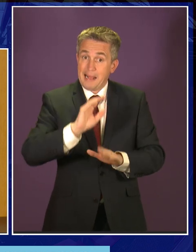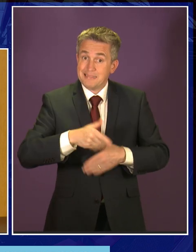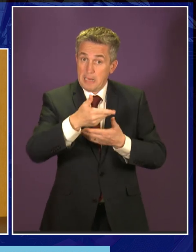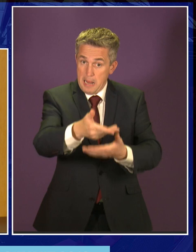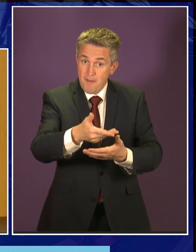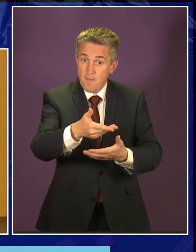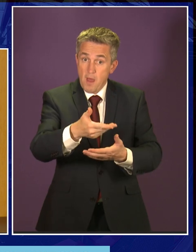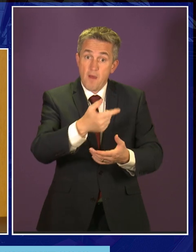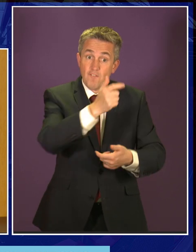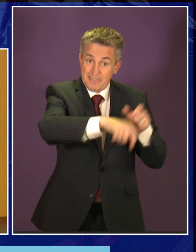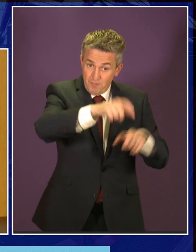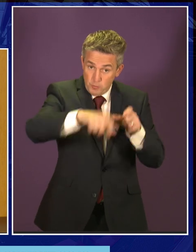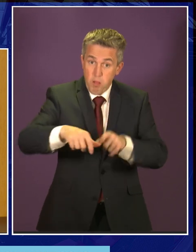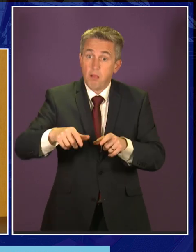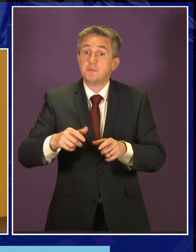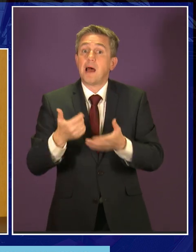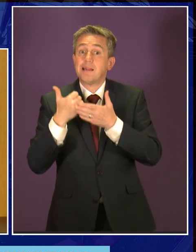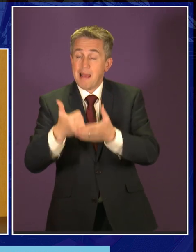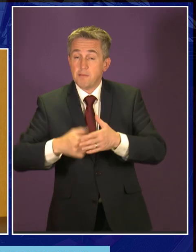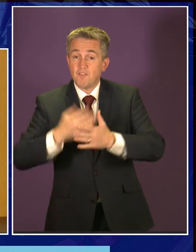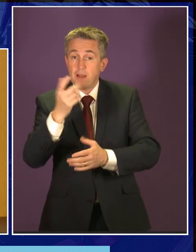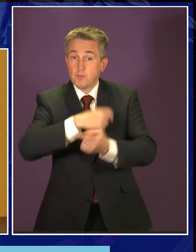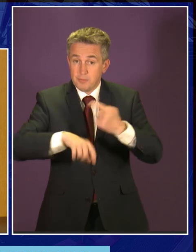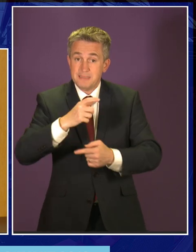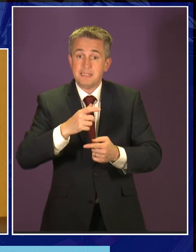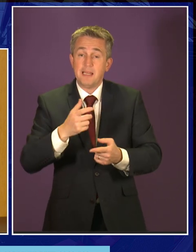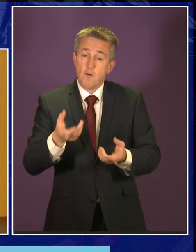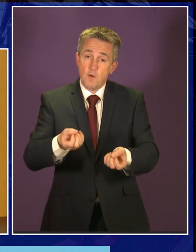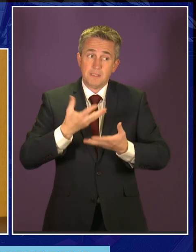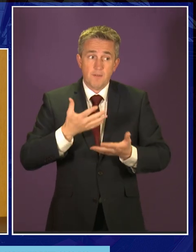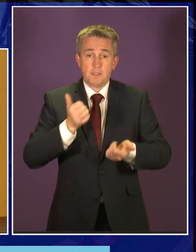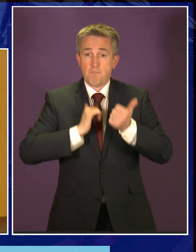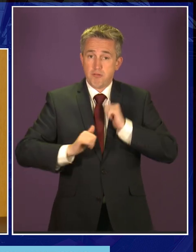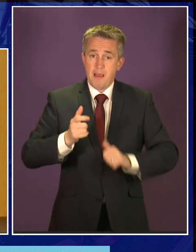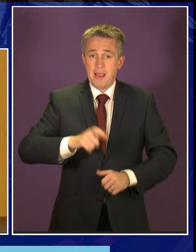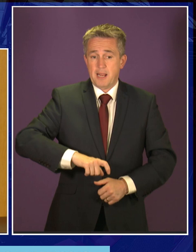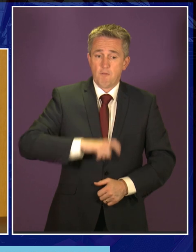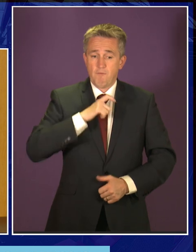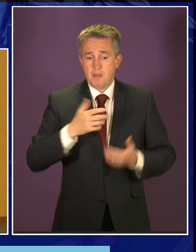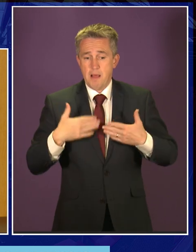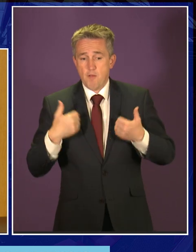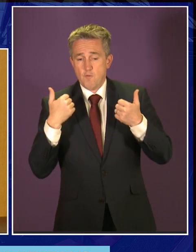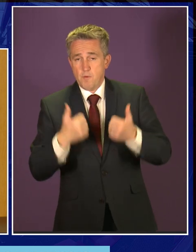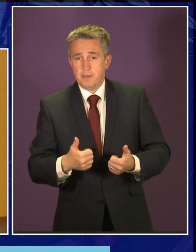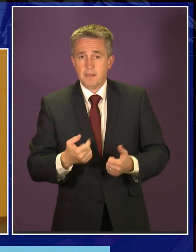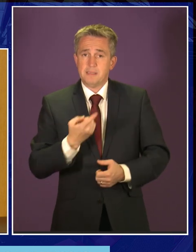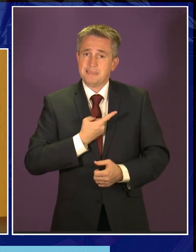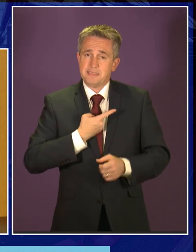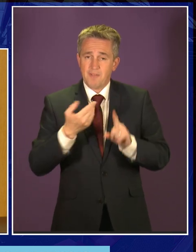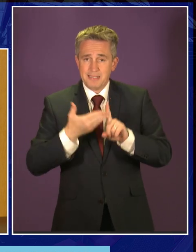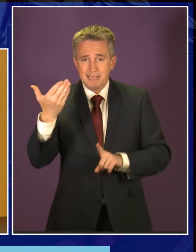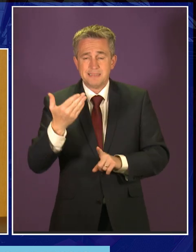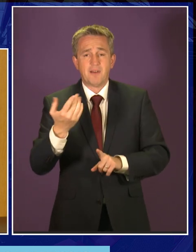individually and in community. Resilience, pride, creativity, confidence, health and well-being, a sense of identity